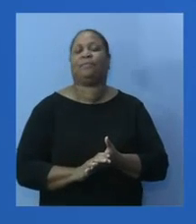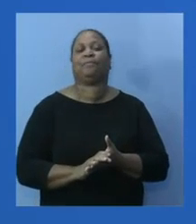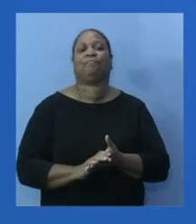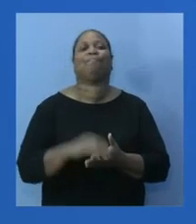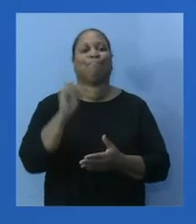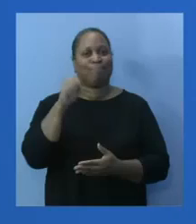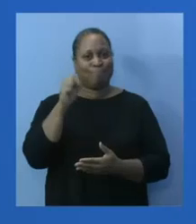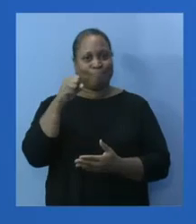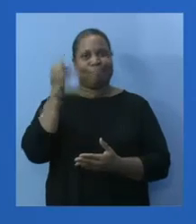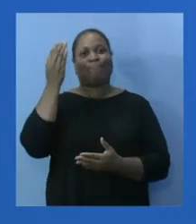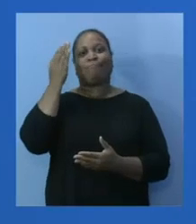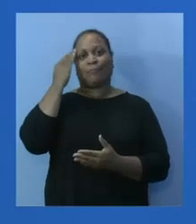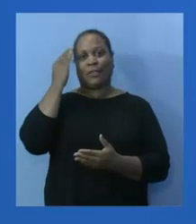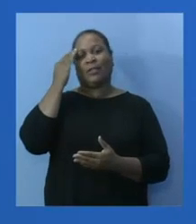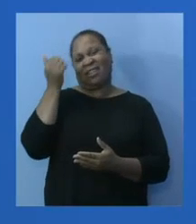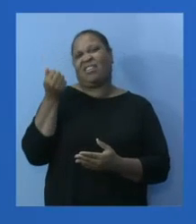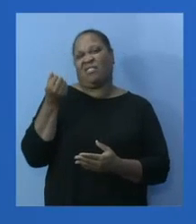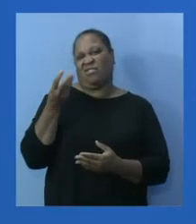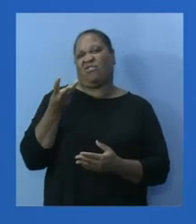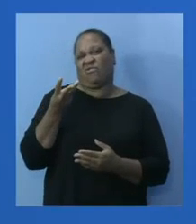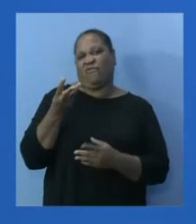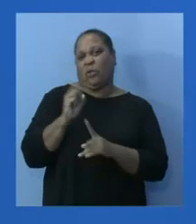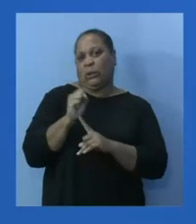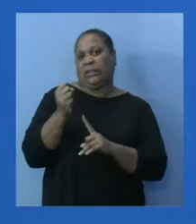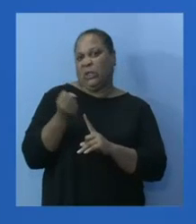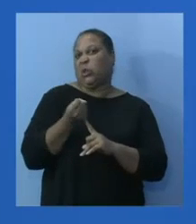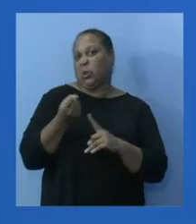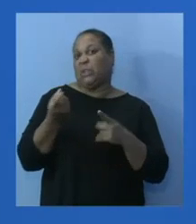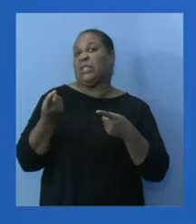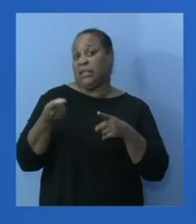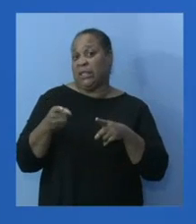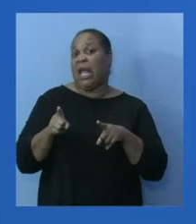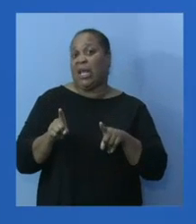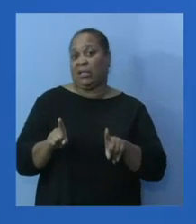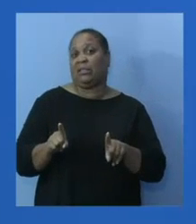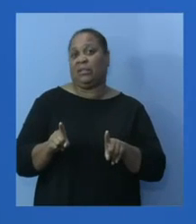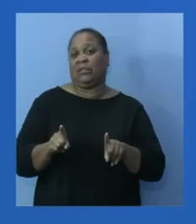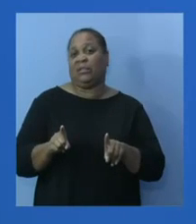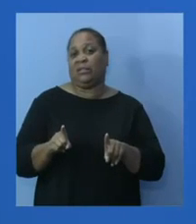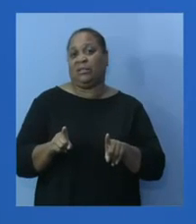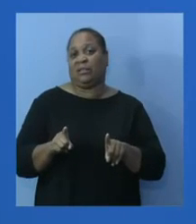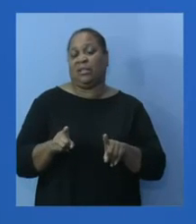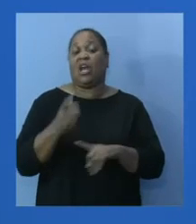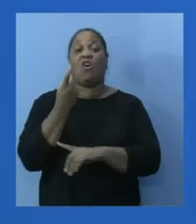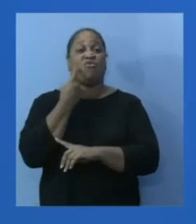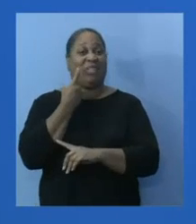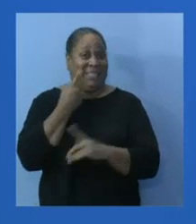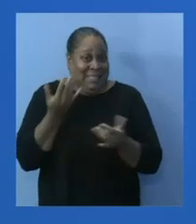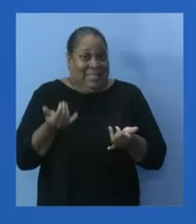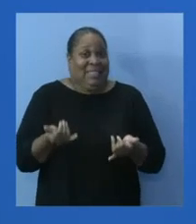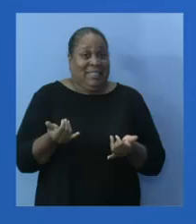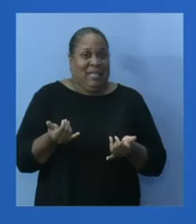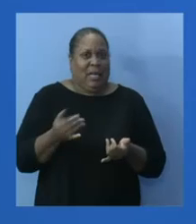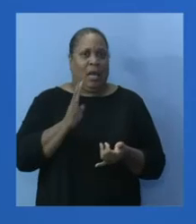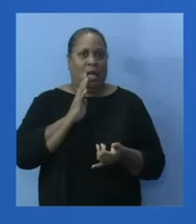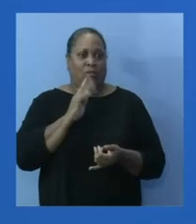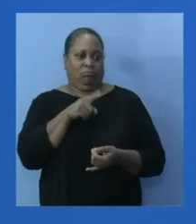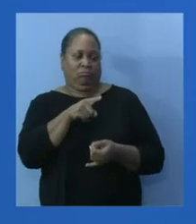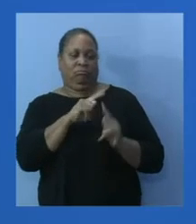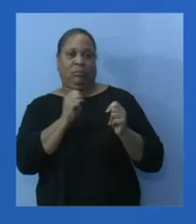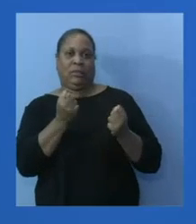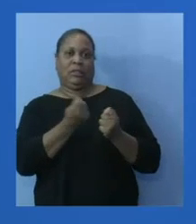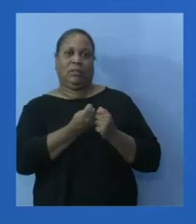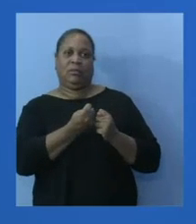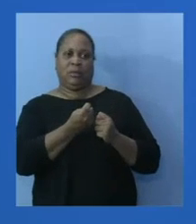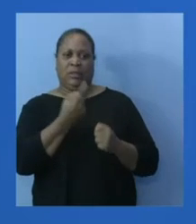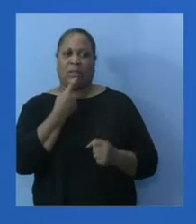aware of a few isolated instances where that has occurred. As recently as today, I've spoke to the team and we've